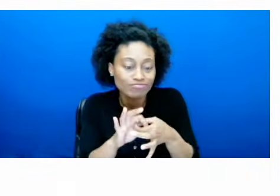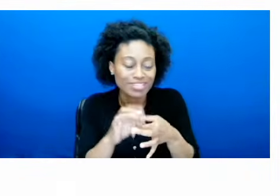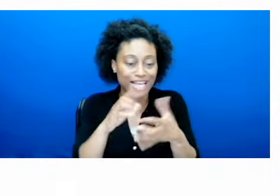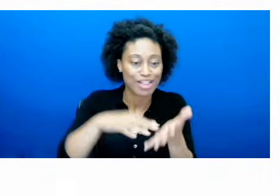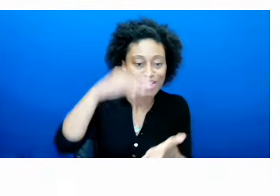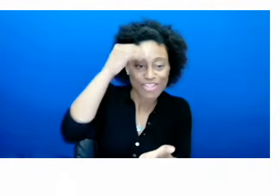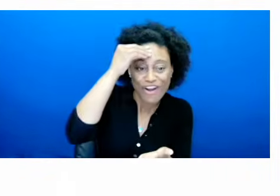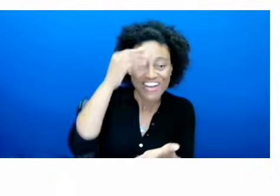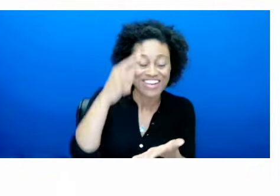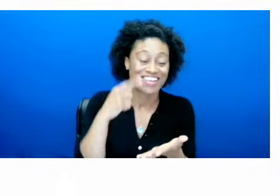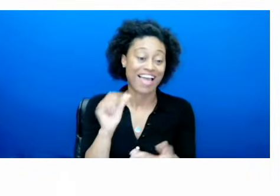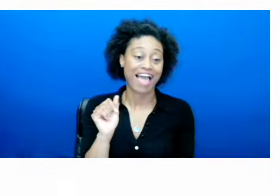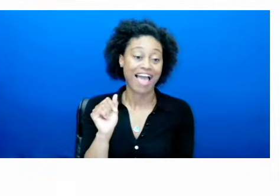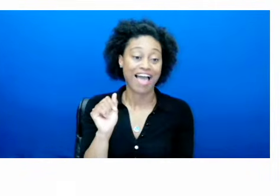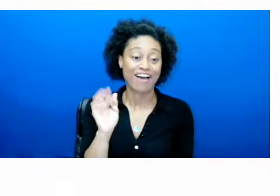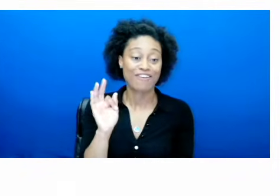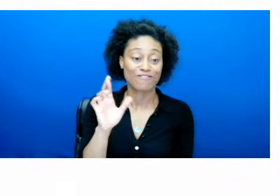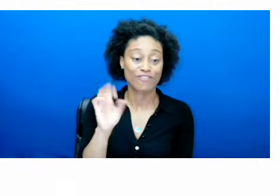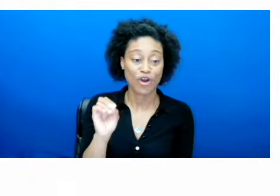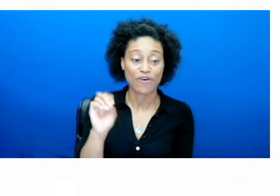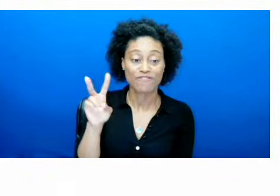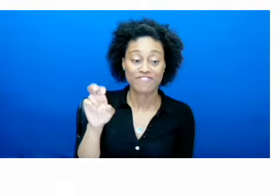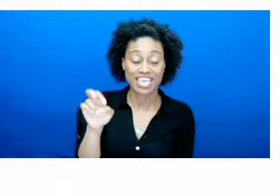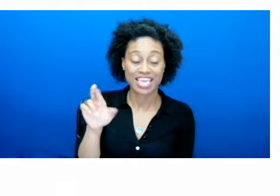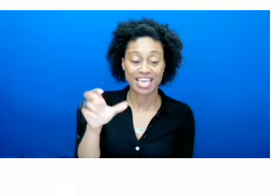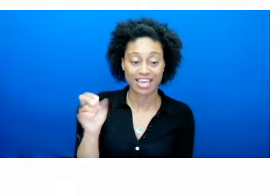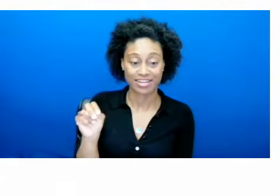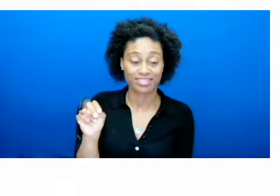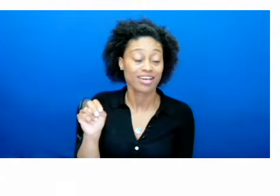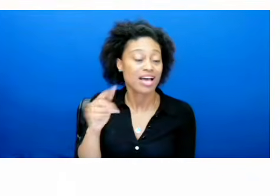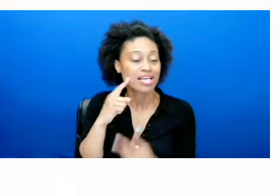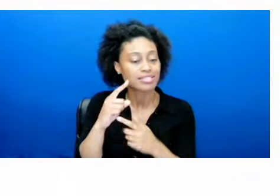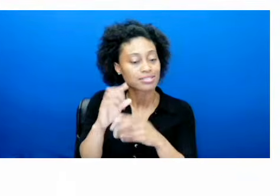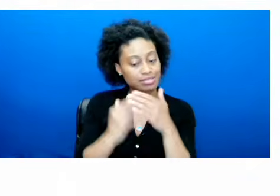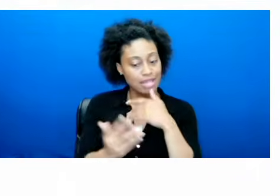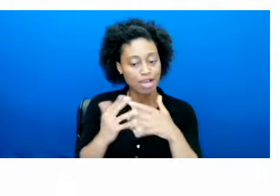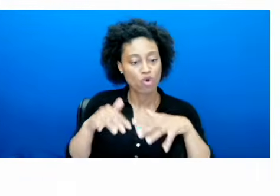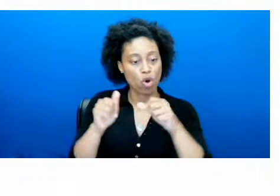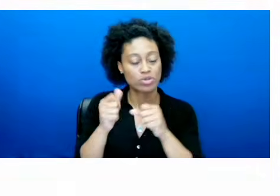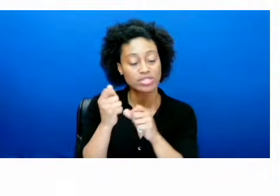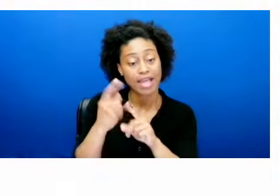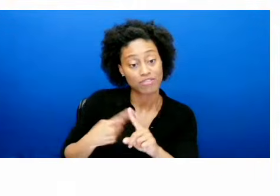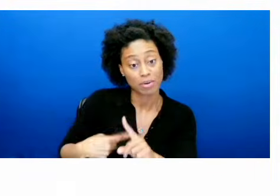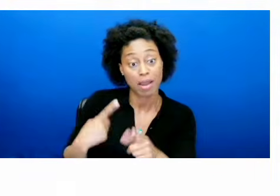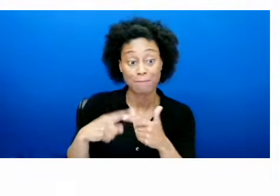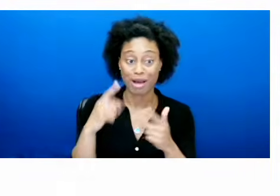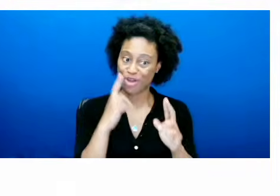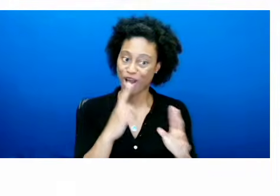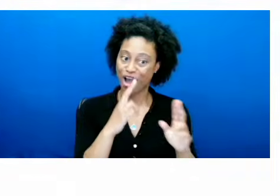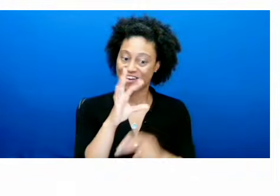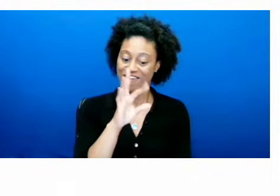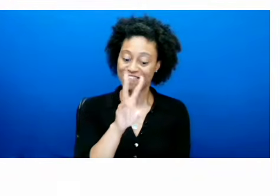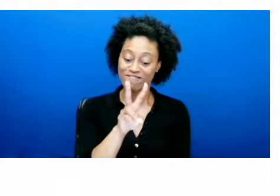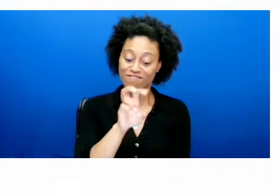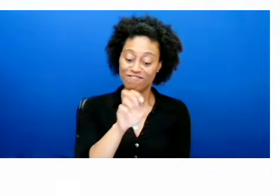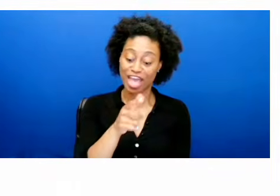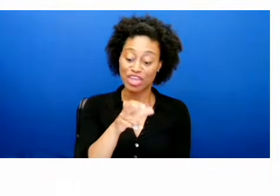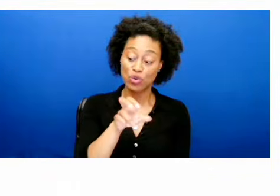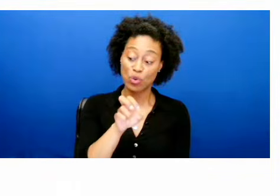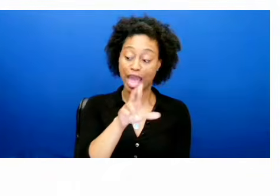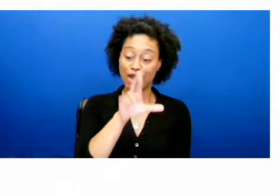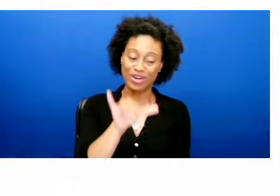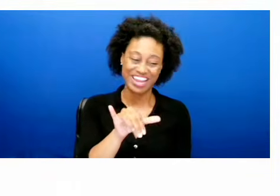that Afro-Vegan Society hosts every month. But in honor of Veguary, we wanted to bring it to YouTube to share it with